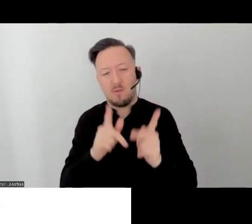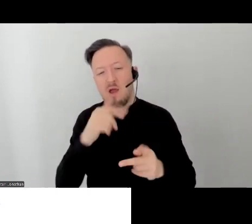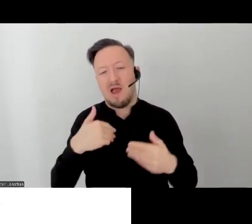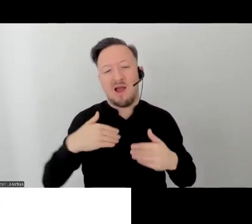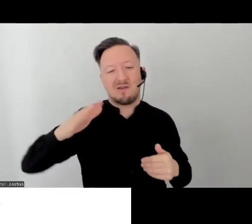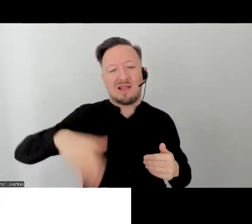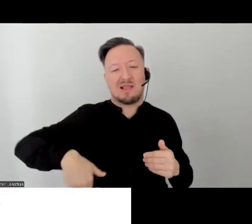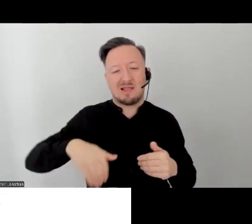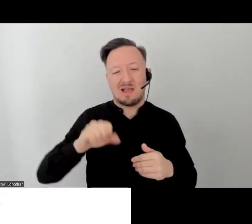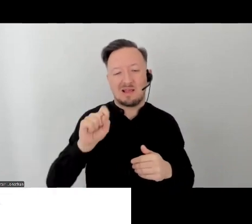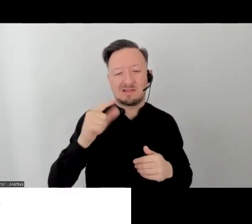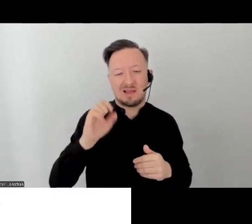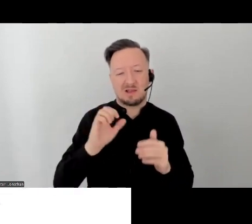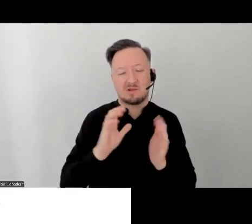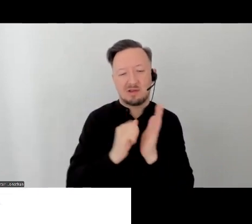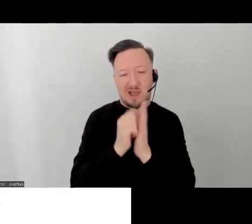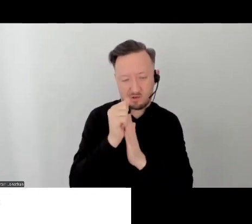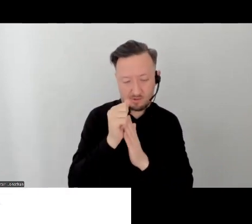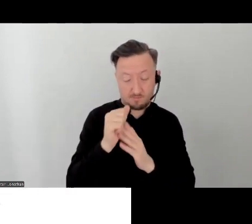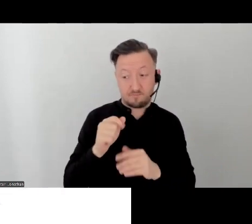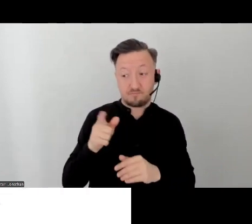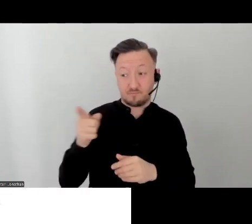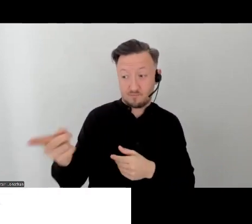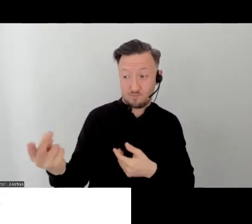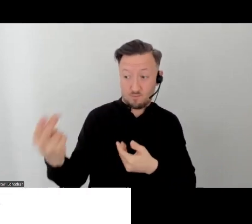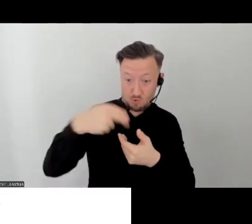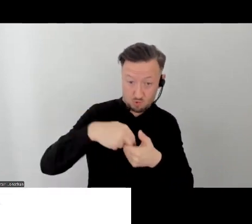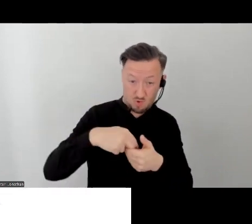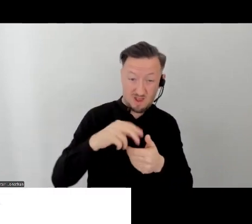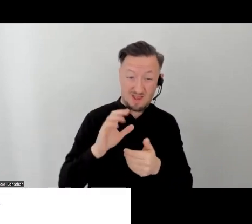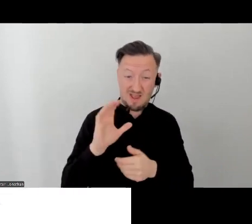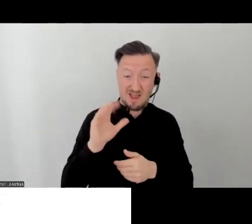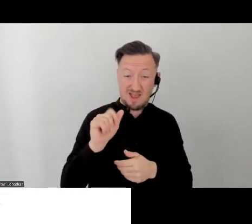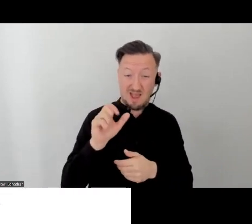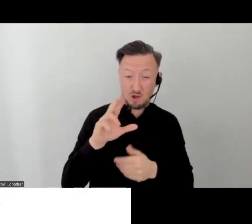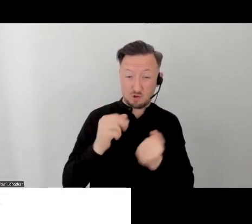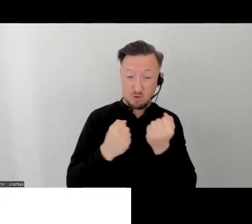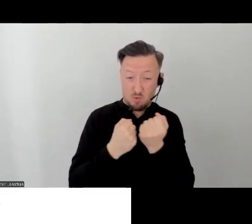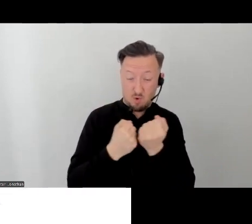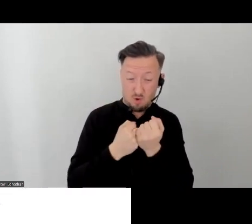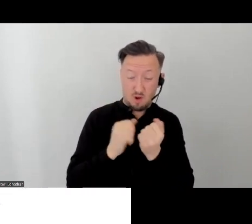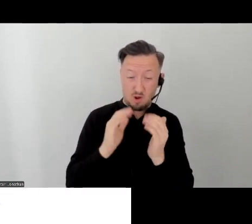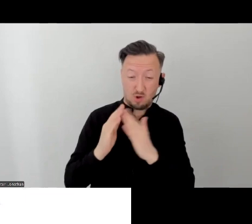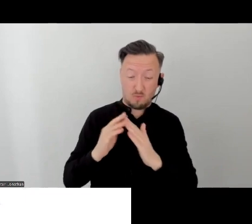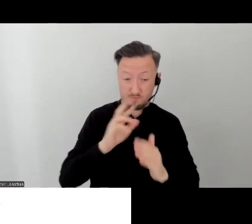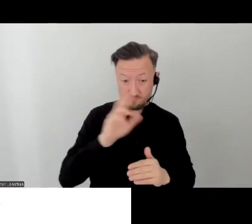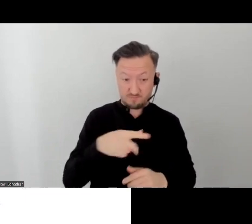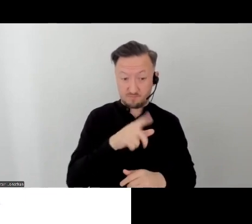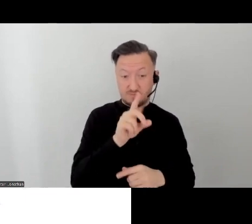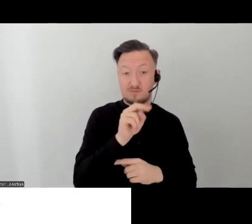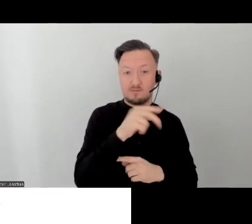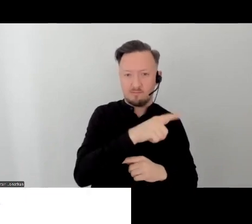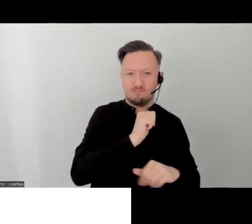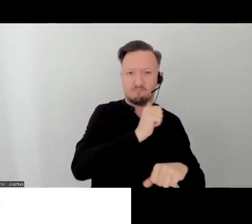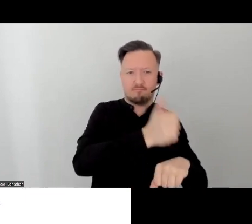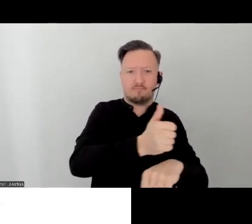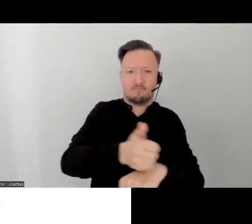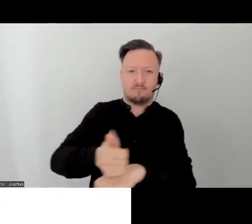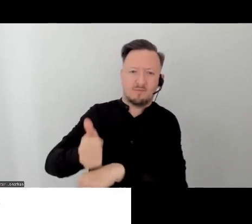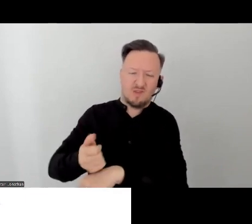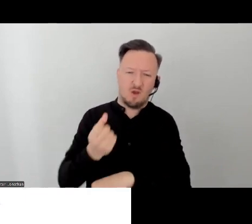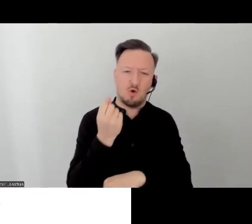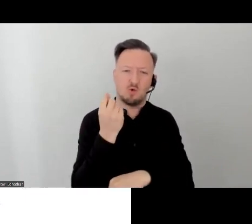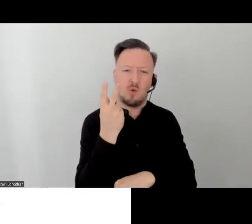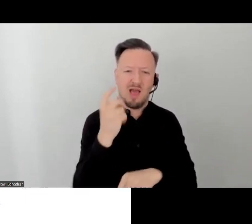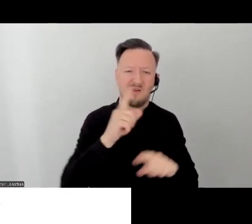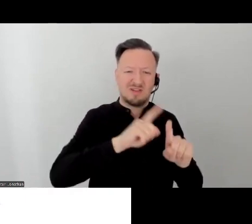communities. Since joining Cancer Support Community Rochester, Don has established 12 points of access within communities of